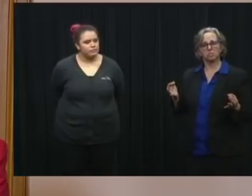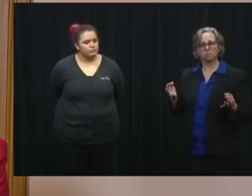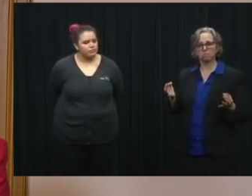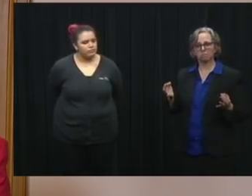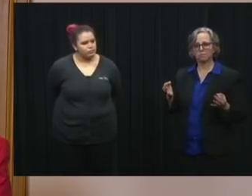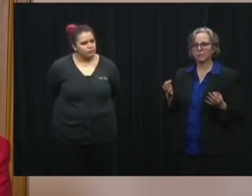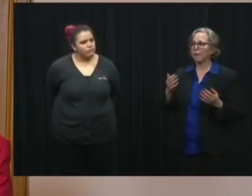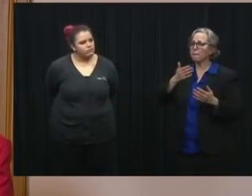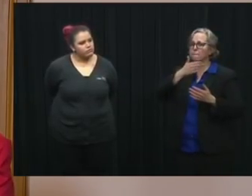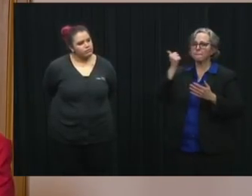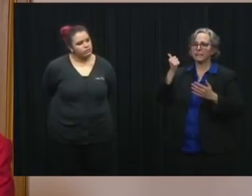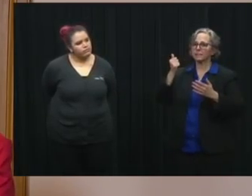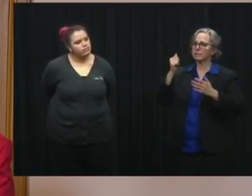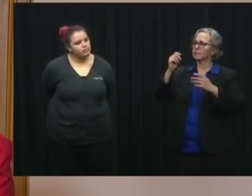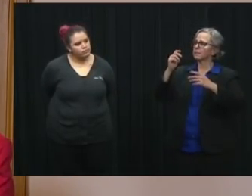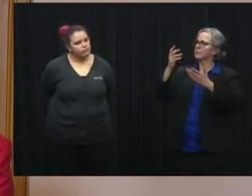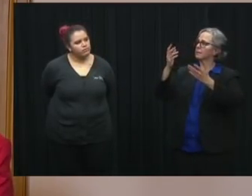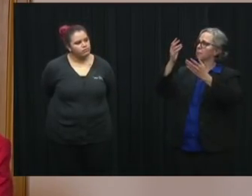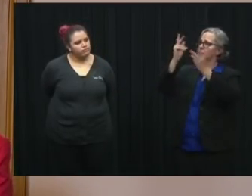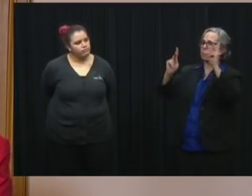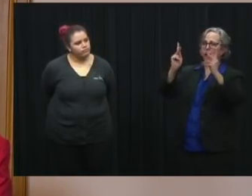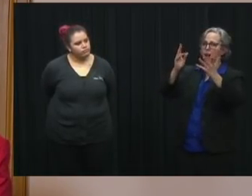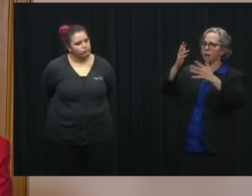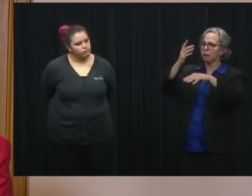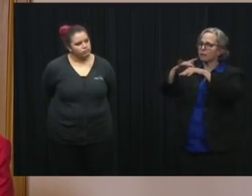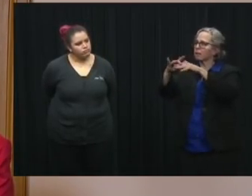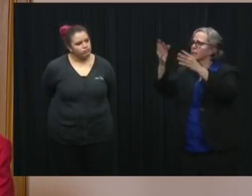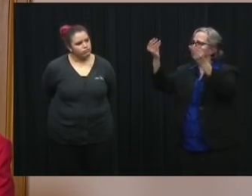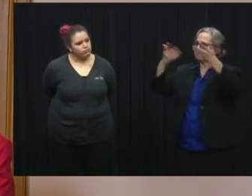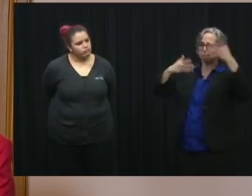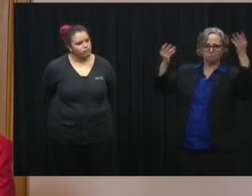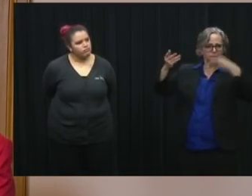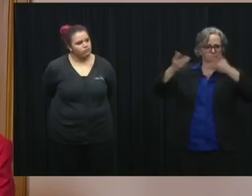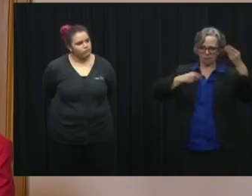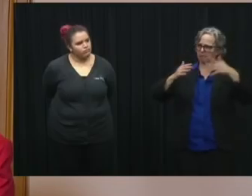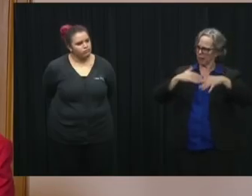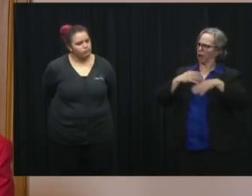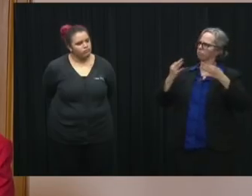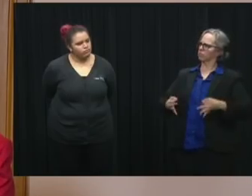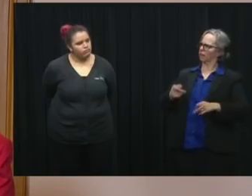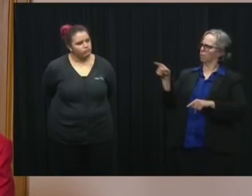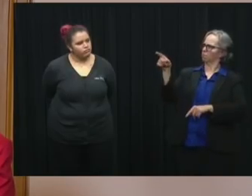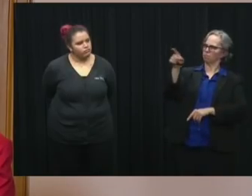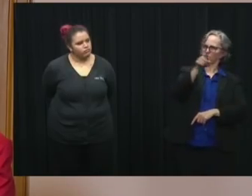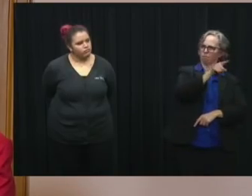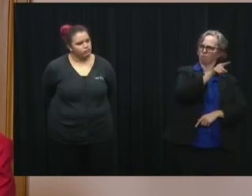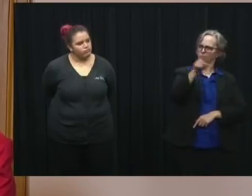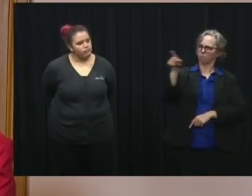I will tell you, throughout my career in public service, as I look back on it,